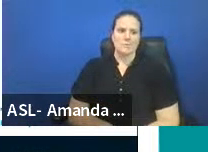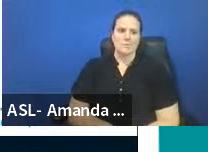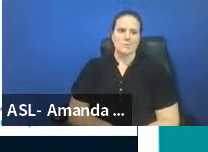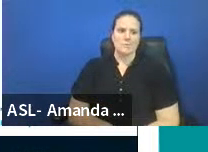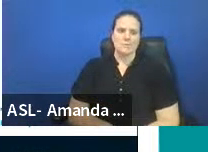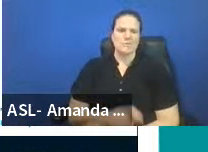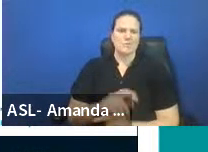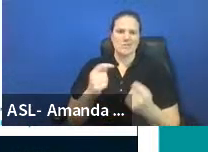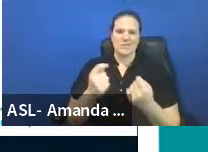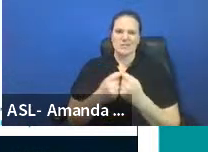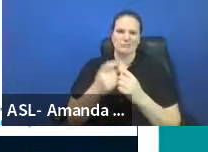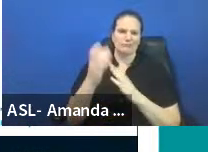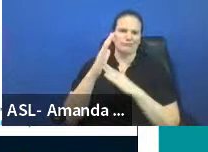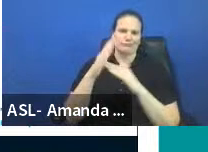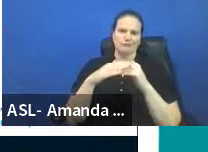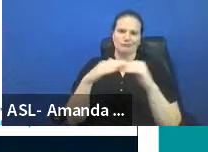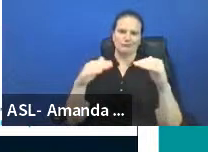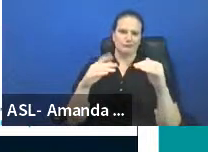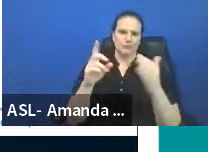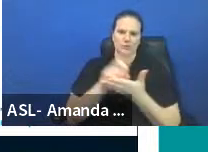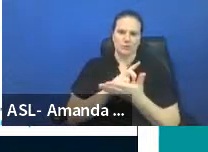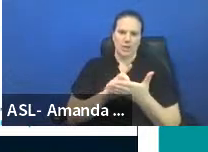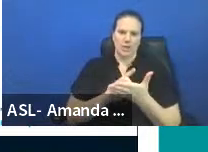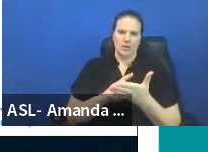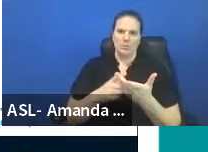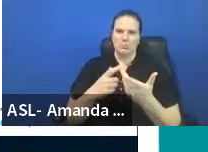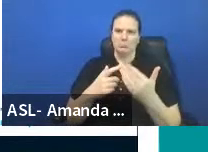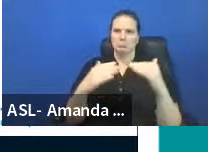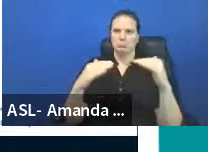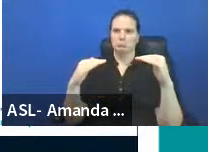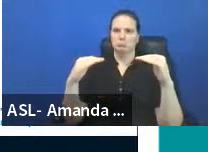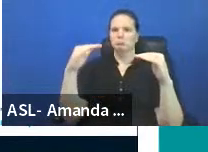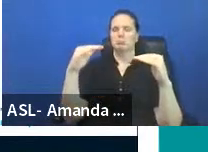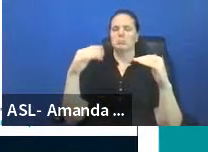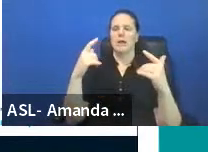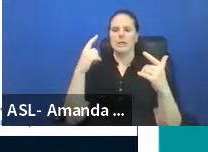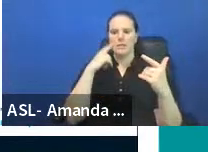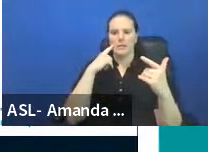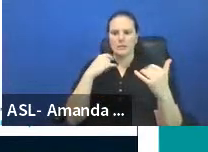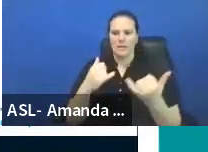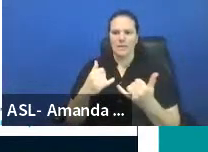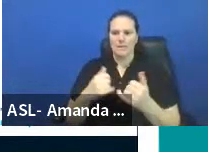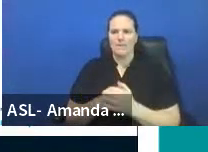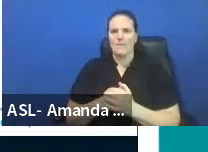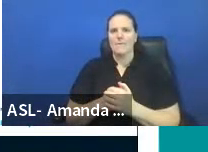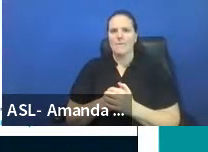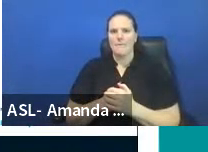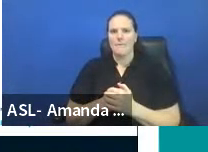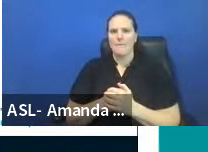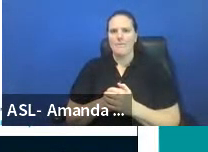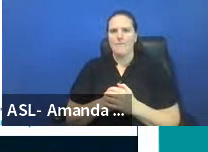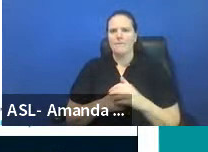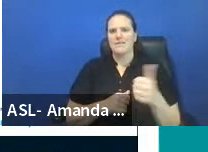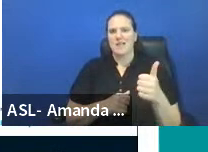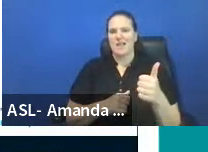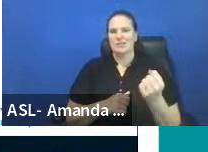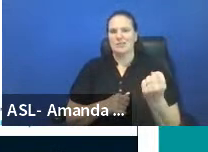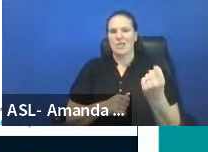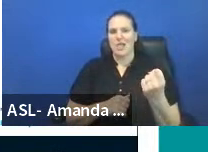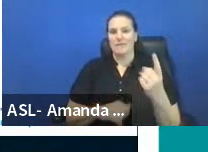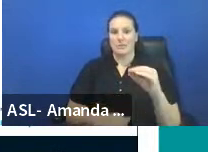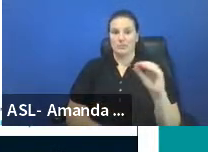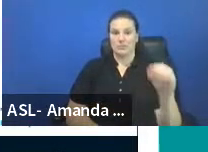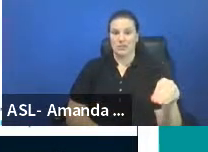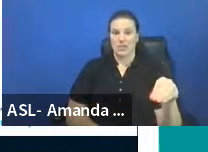higher level of design than they tell me they're at. So right now, I think we're at about a 10 to 11%